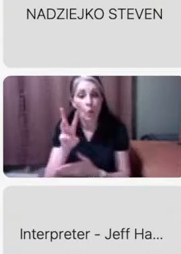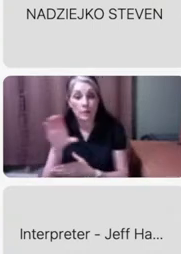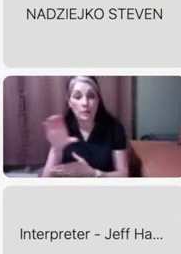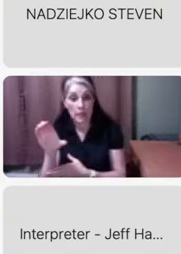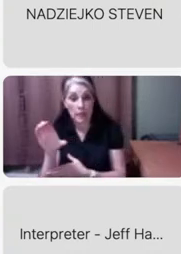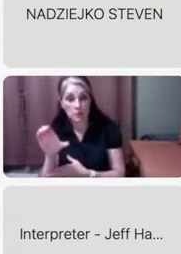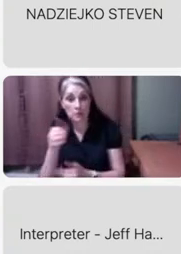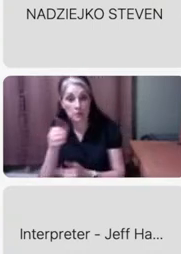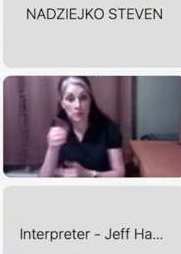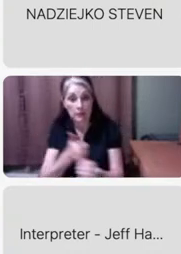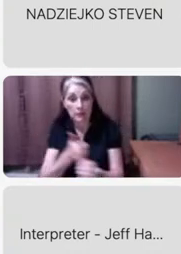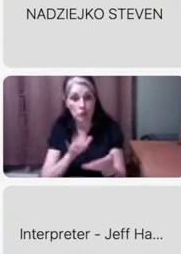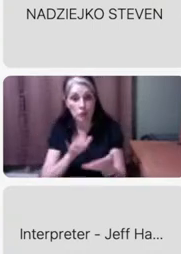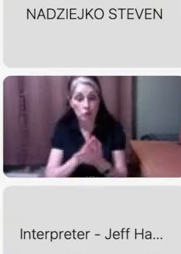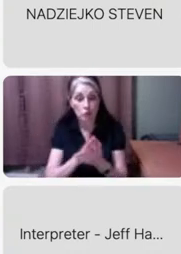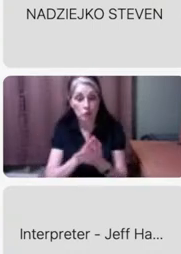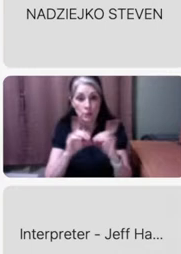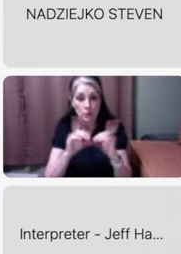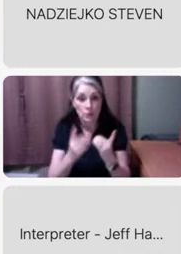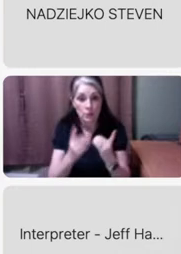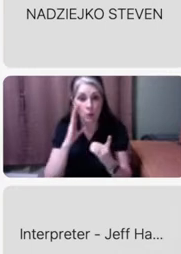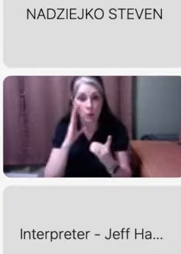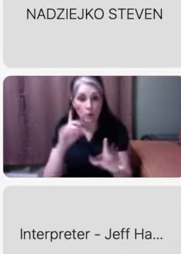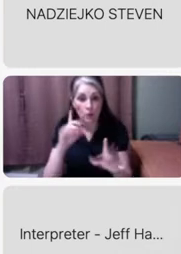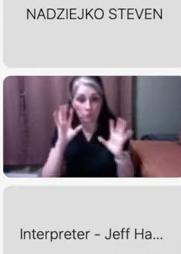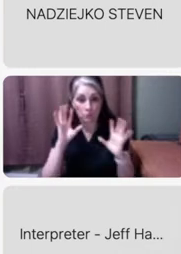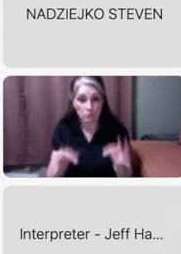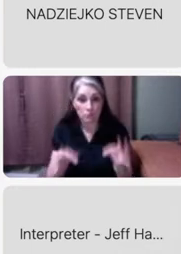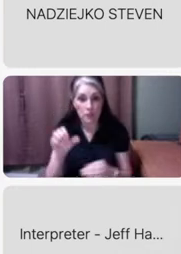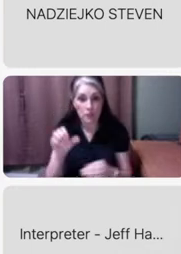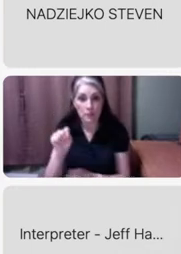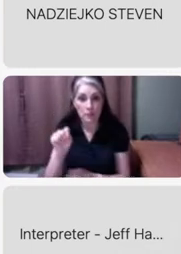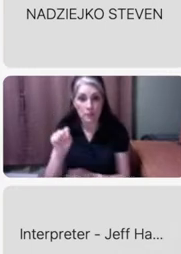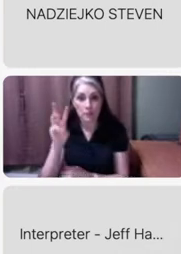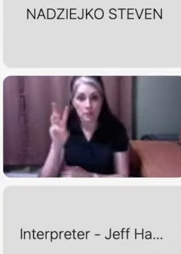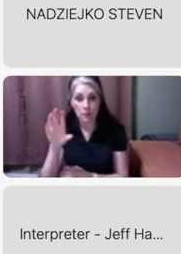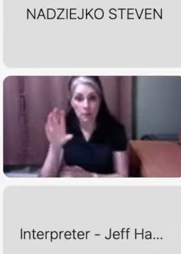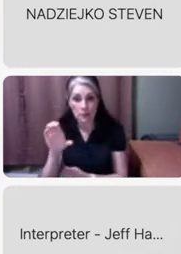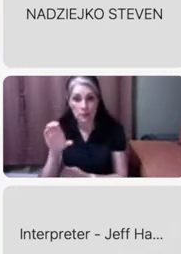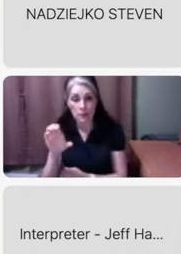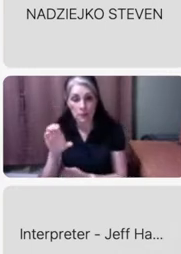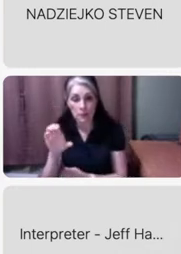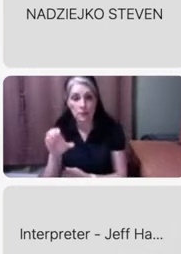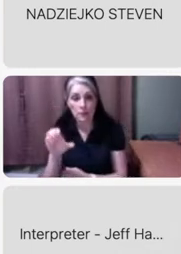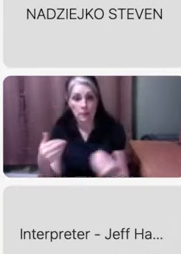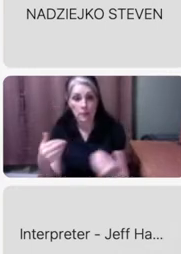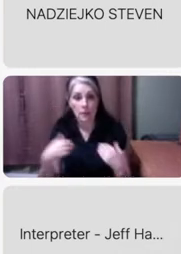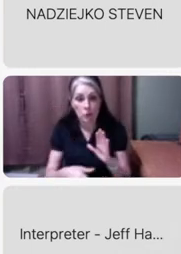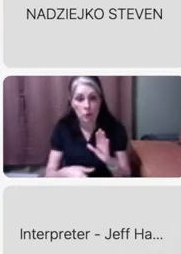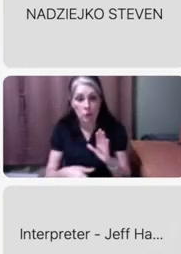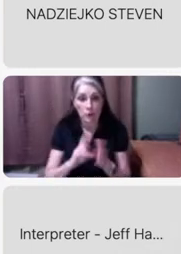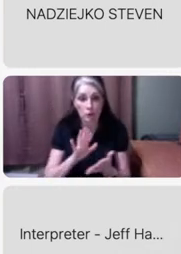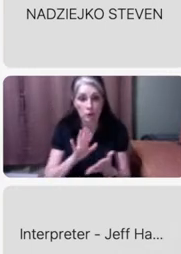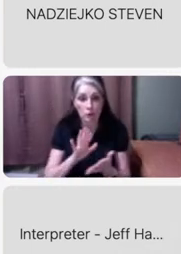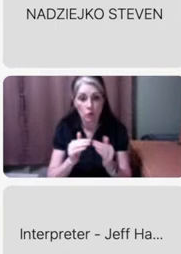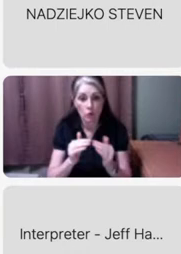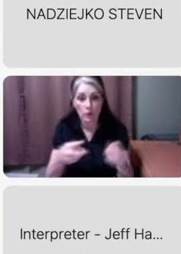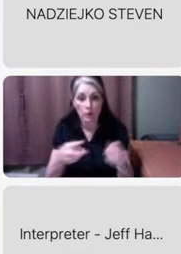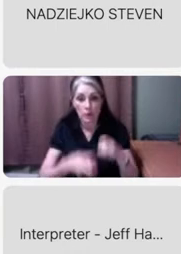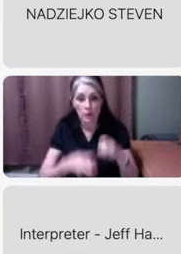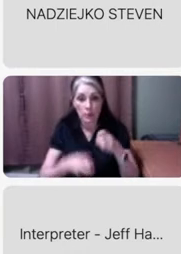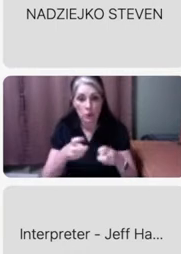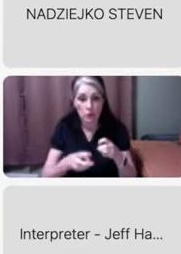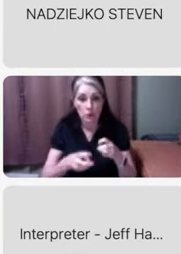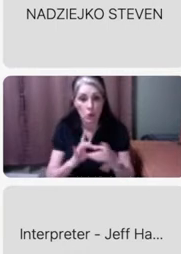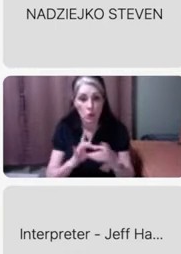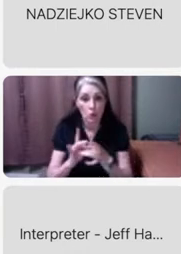district will designate a school wellness committee that convenes to review school level issues in coordination with the district